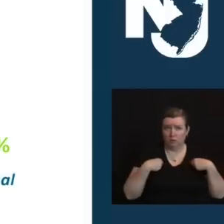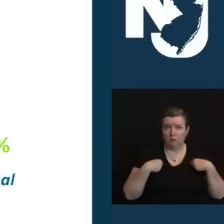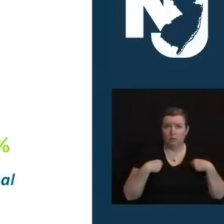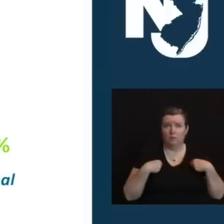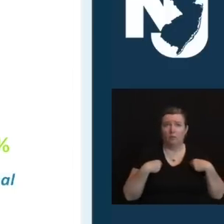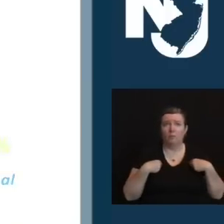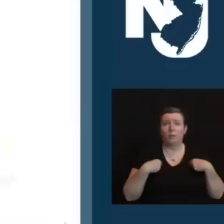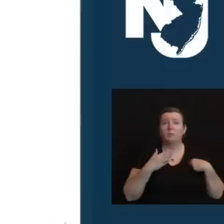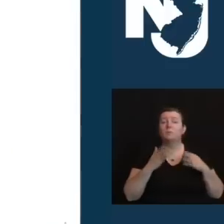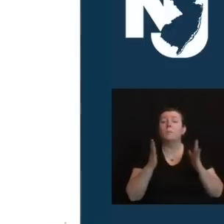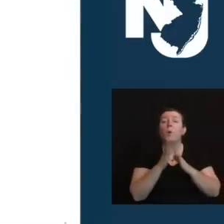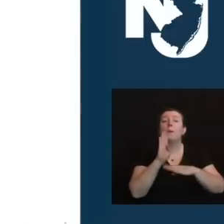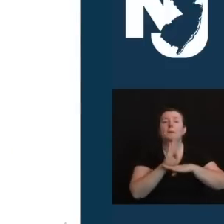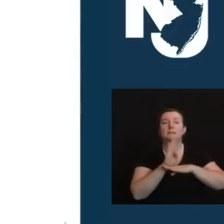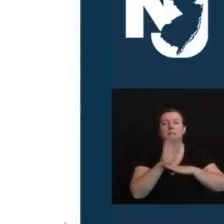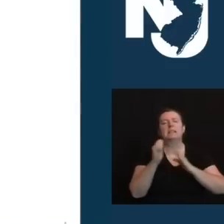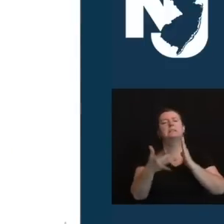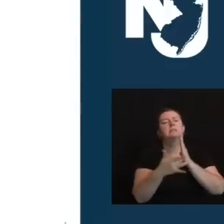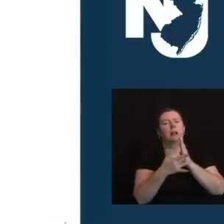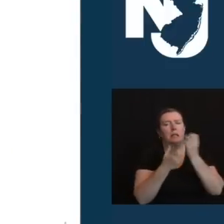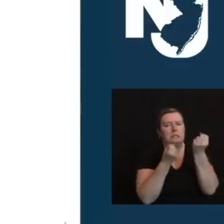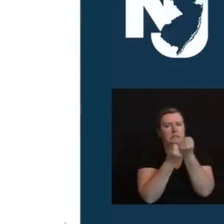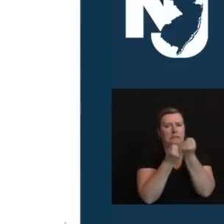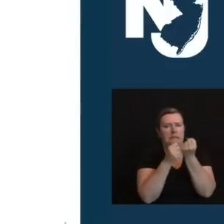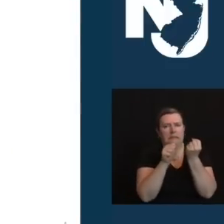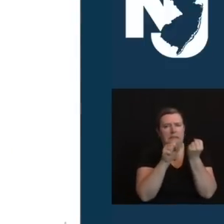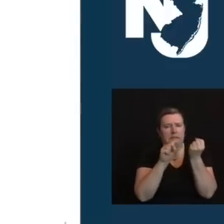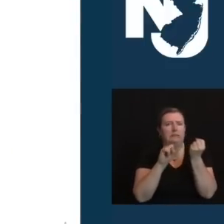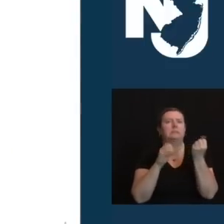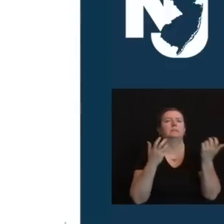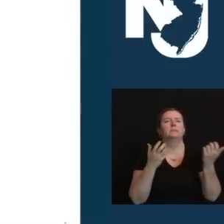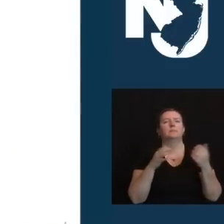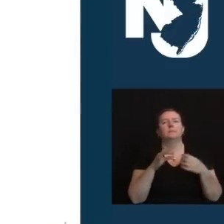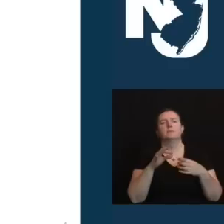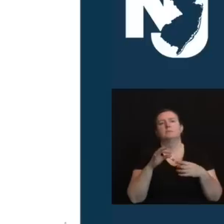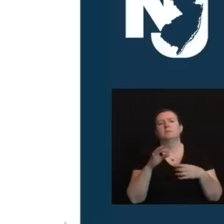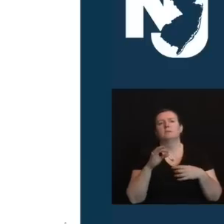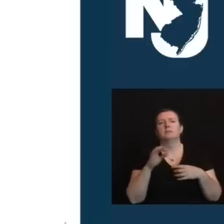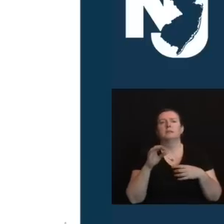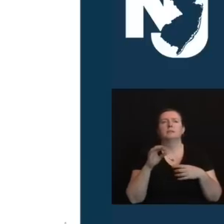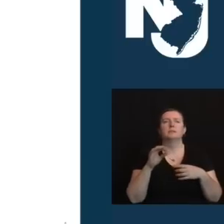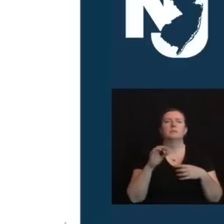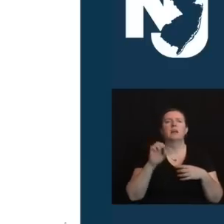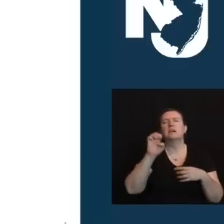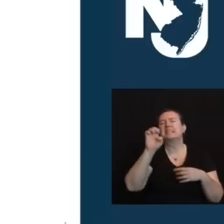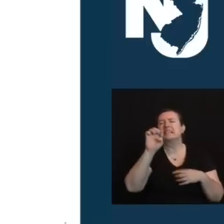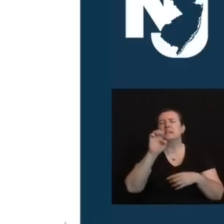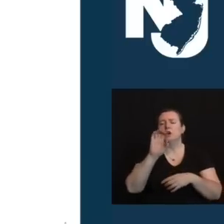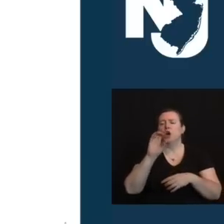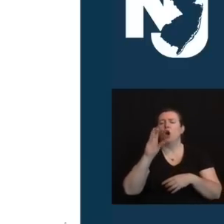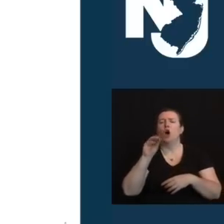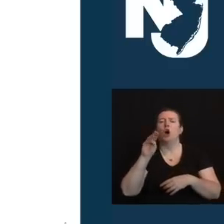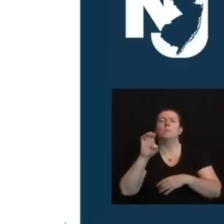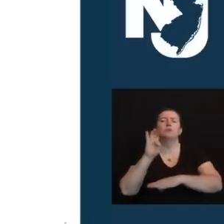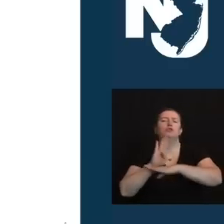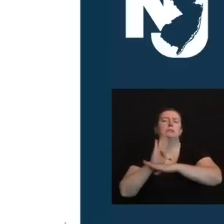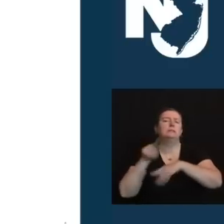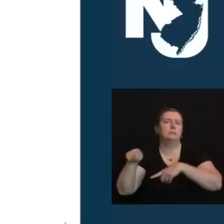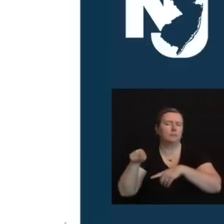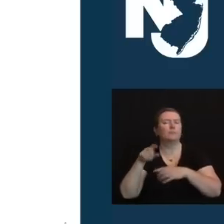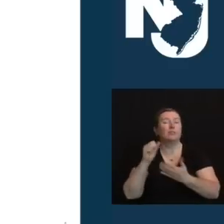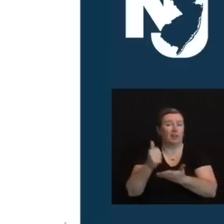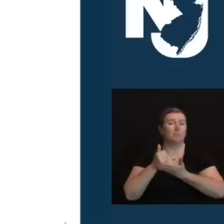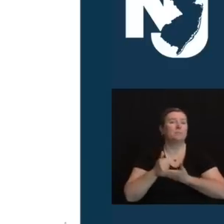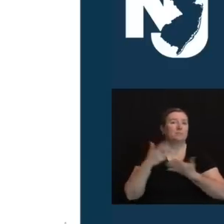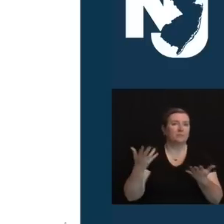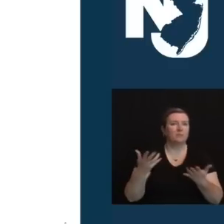need technical assistance and resources, particularly around e-commerce, to support their reopening. These are your sort of prototypical mom